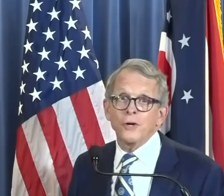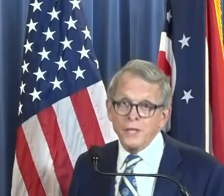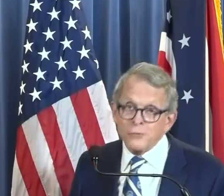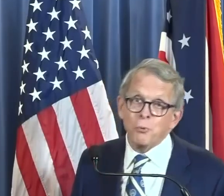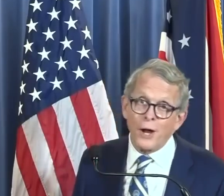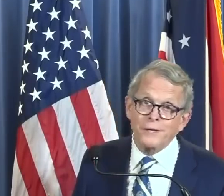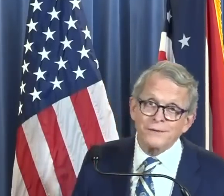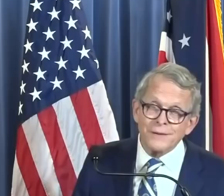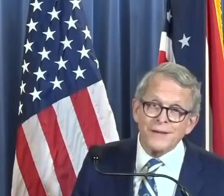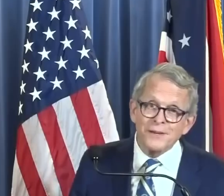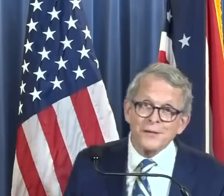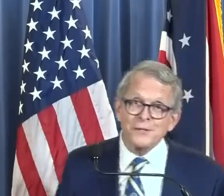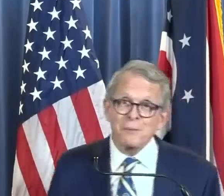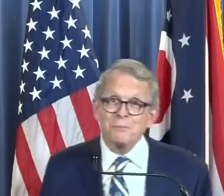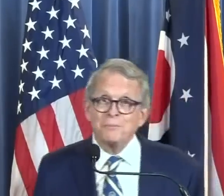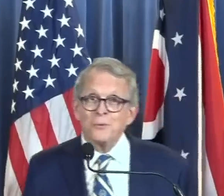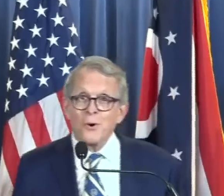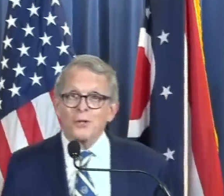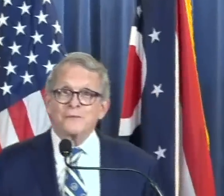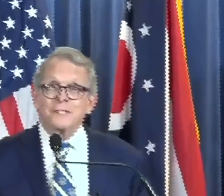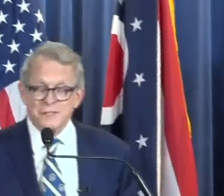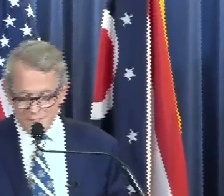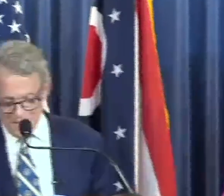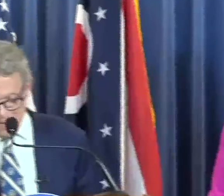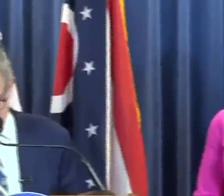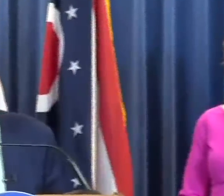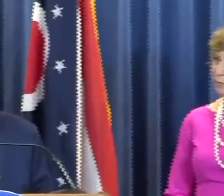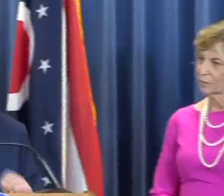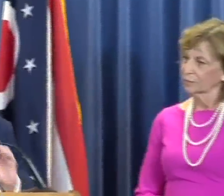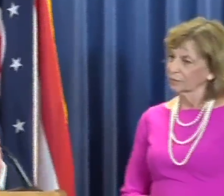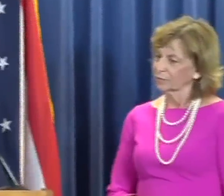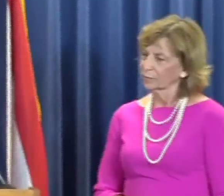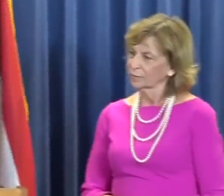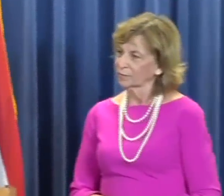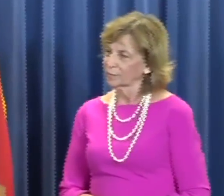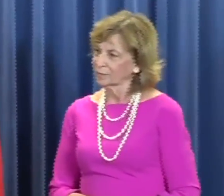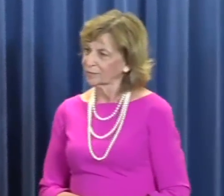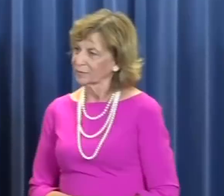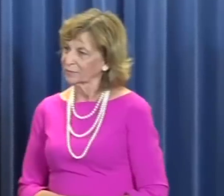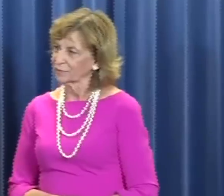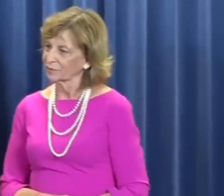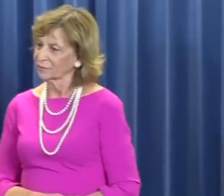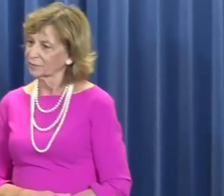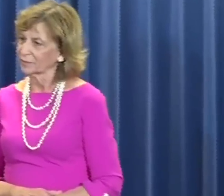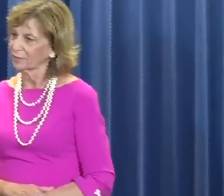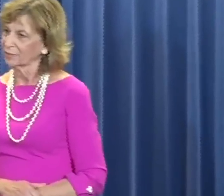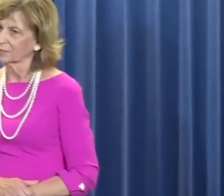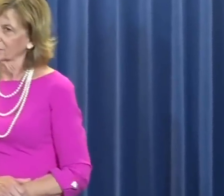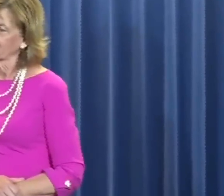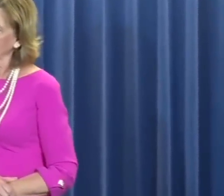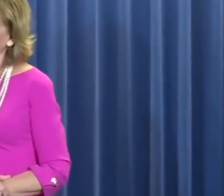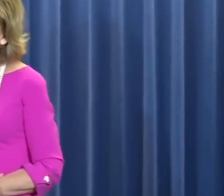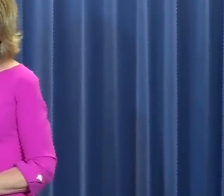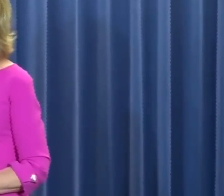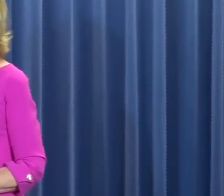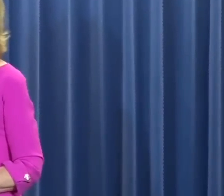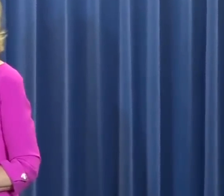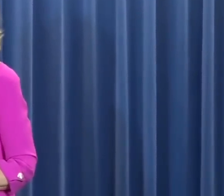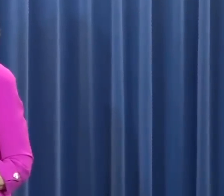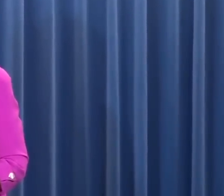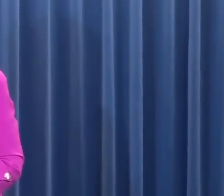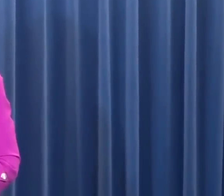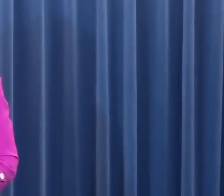Ohio's future is bright, and it is up to all of us. I think these are two optimistic